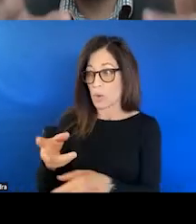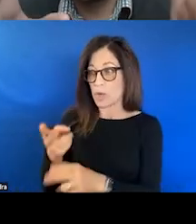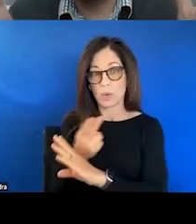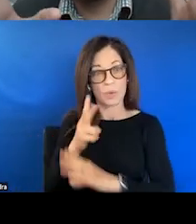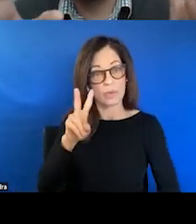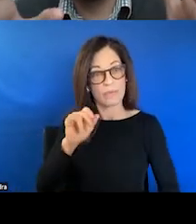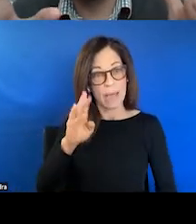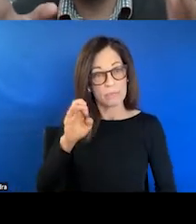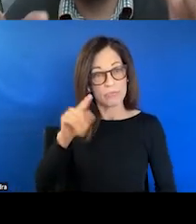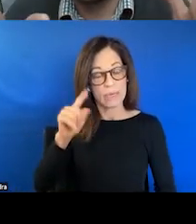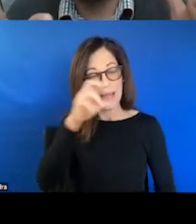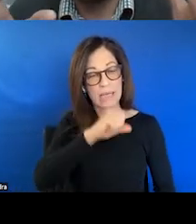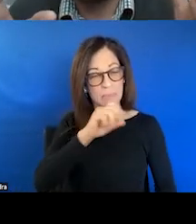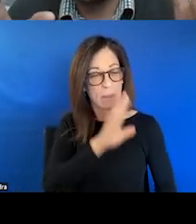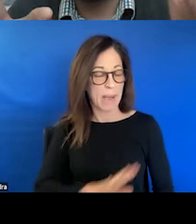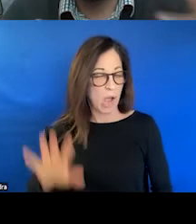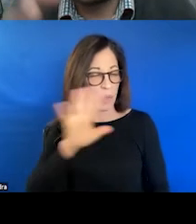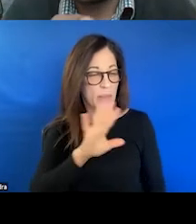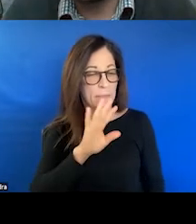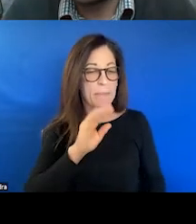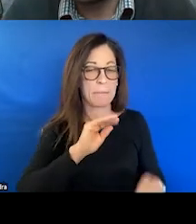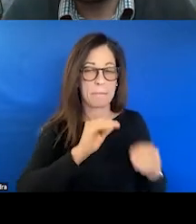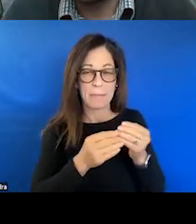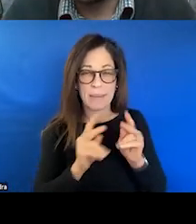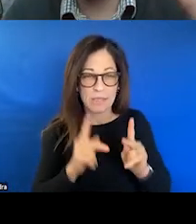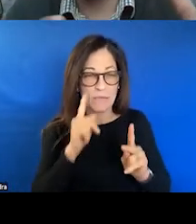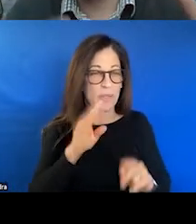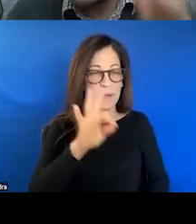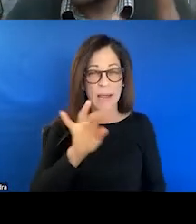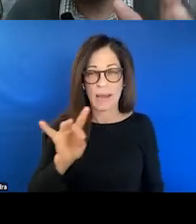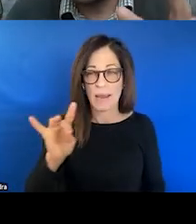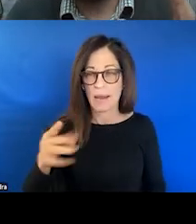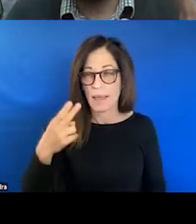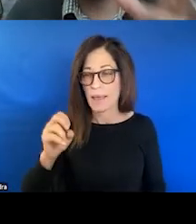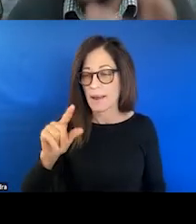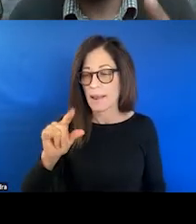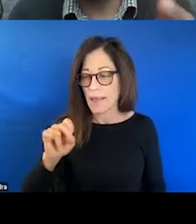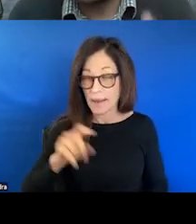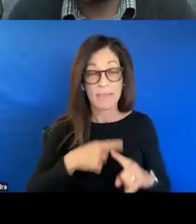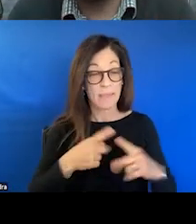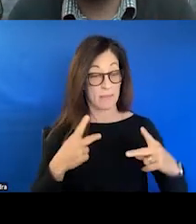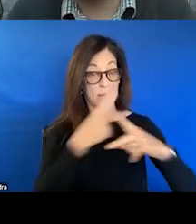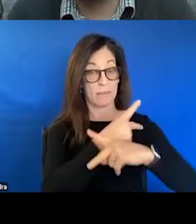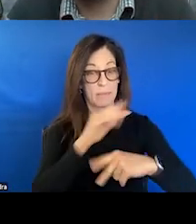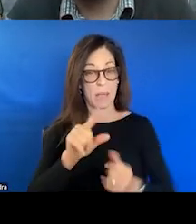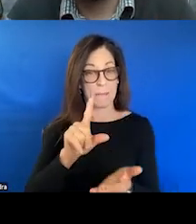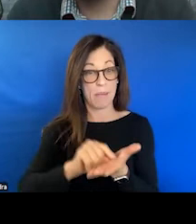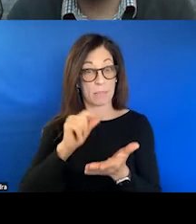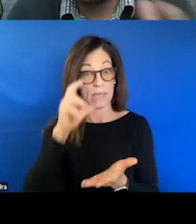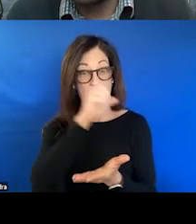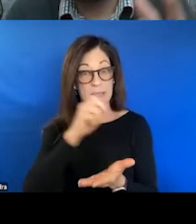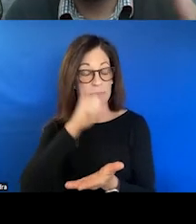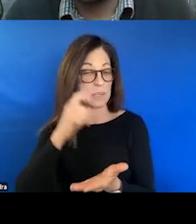potential serviceable population for the 988 hotline. We then multiplied that by published estimates for